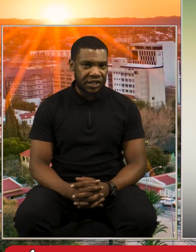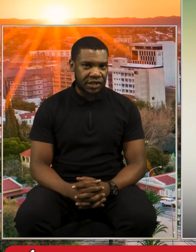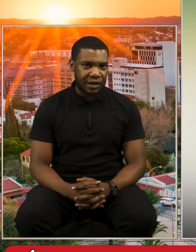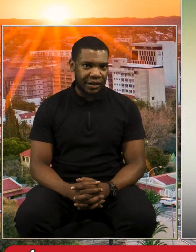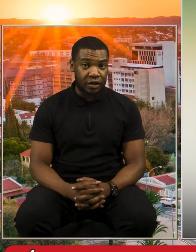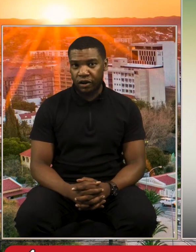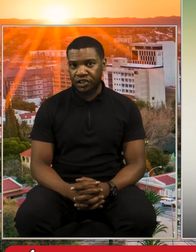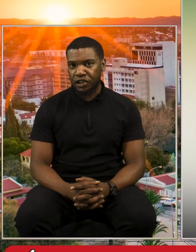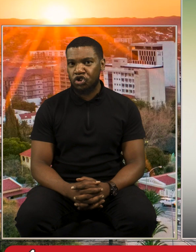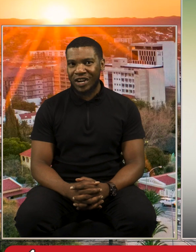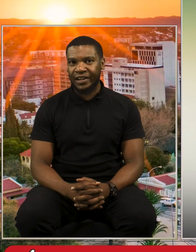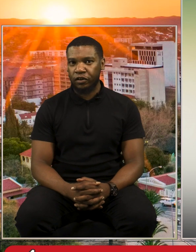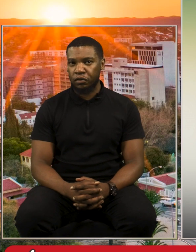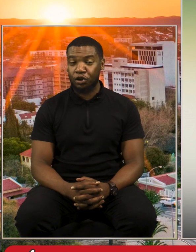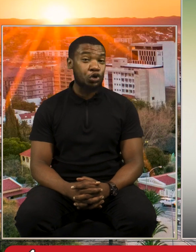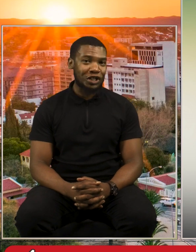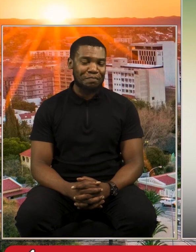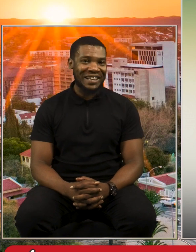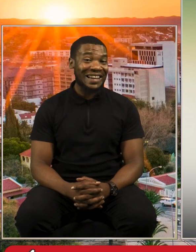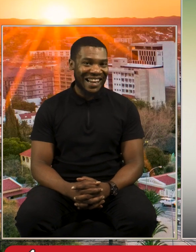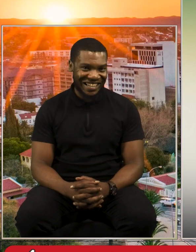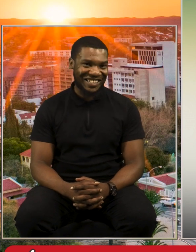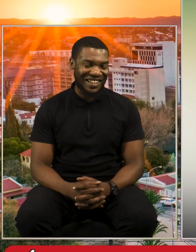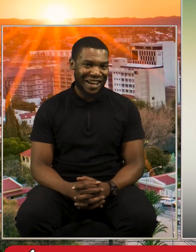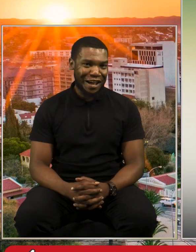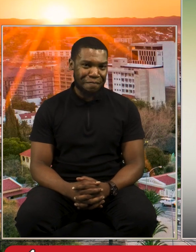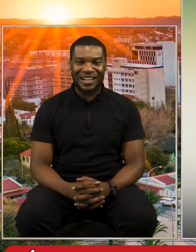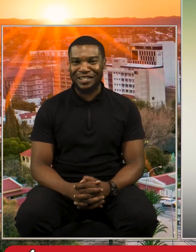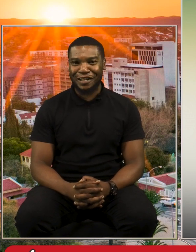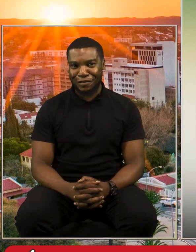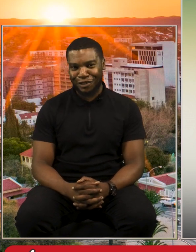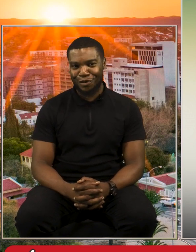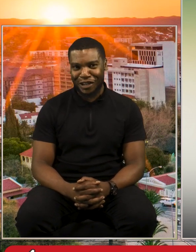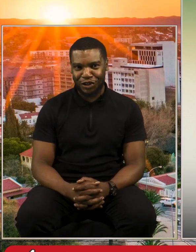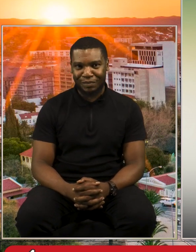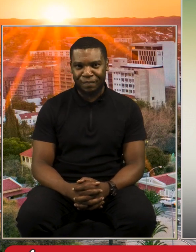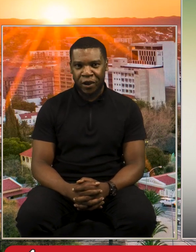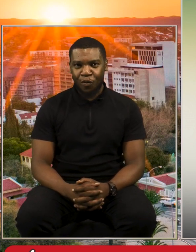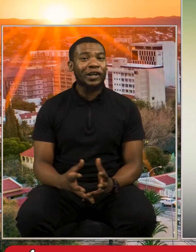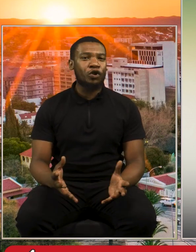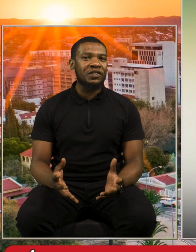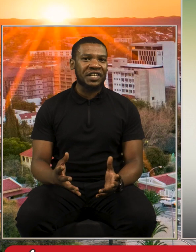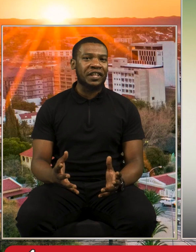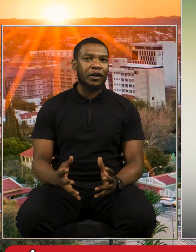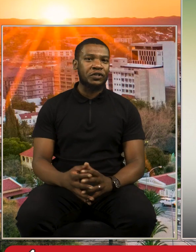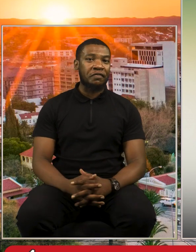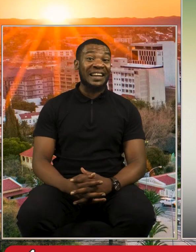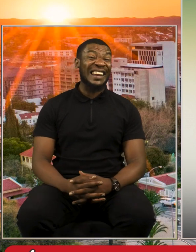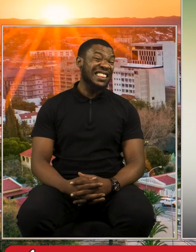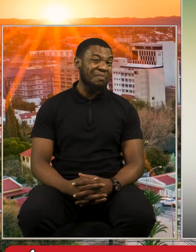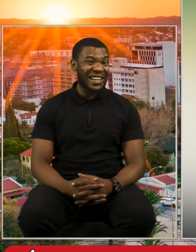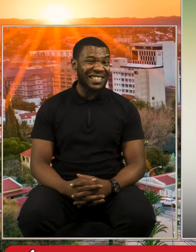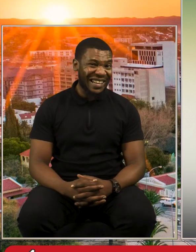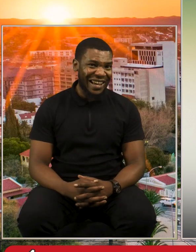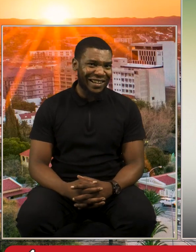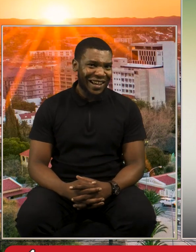blush, Charlene urged the struggling youth to not be lazy and passionately pursue their dreams. One can almost hear the echoes of "let